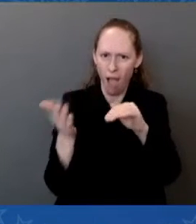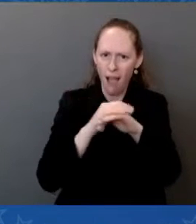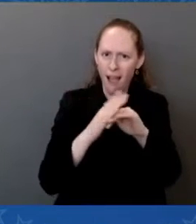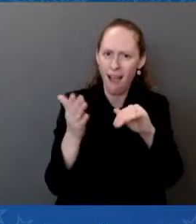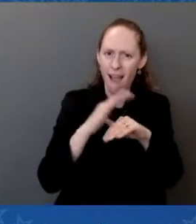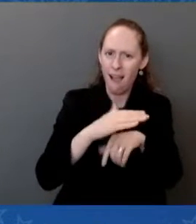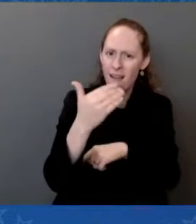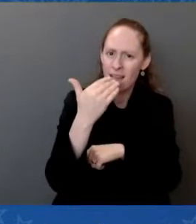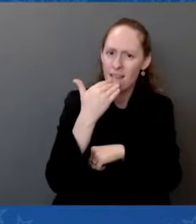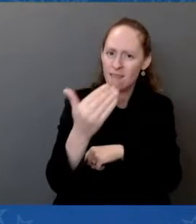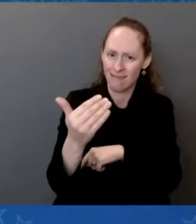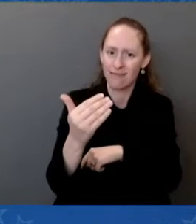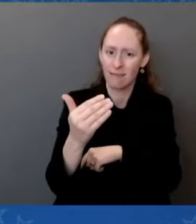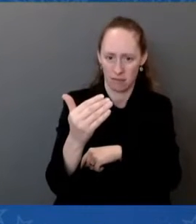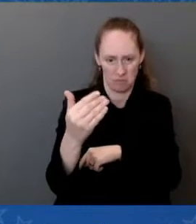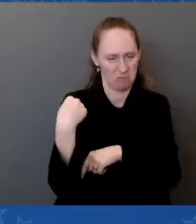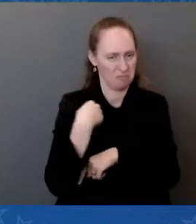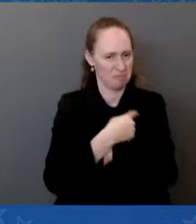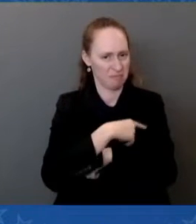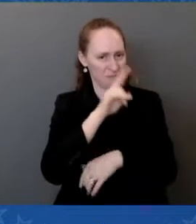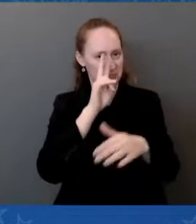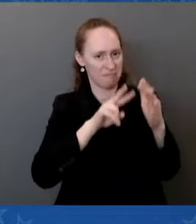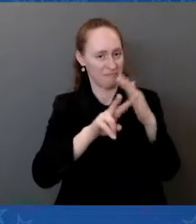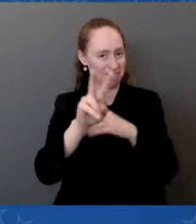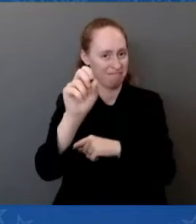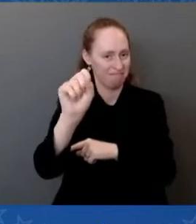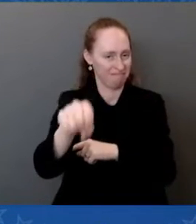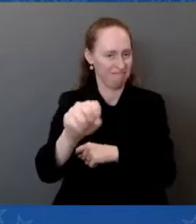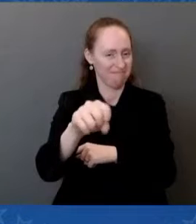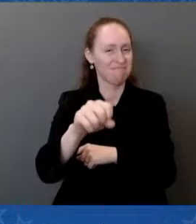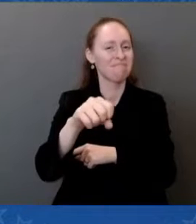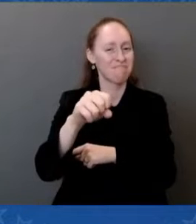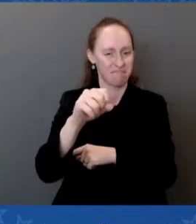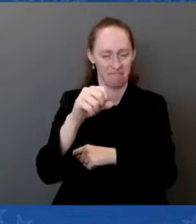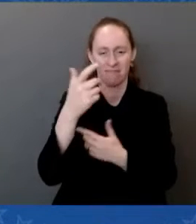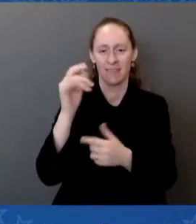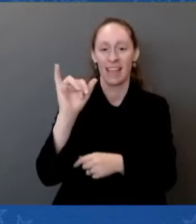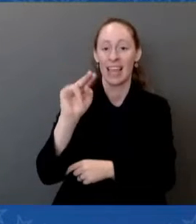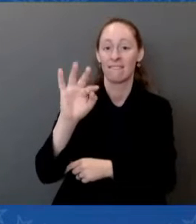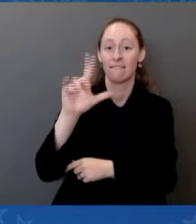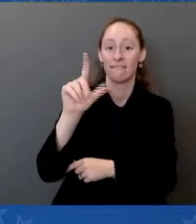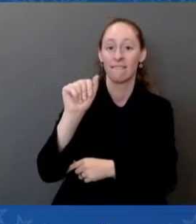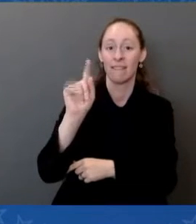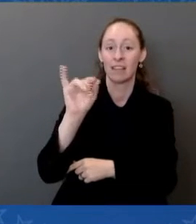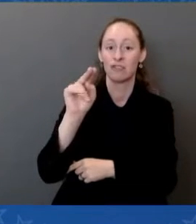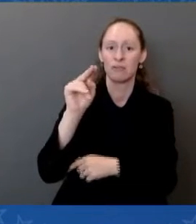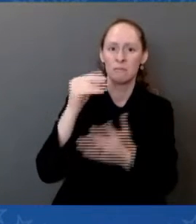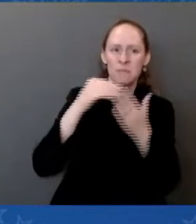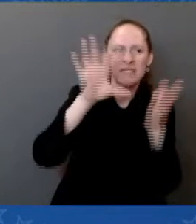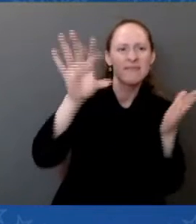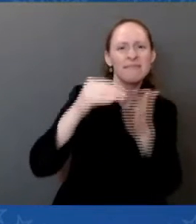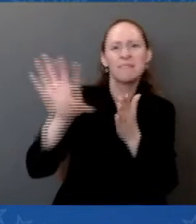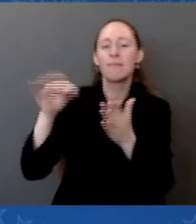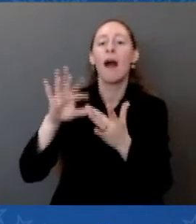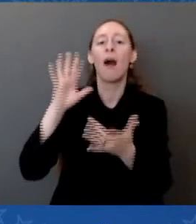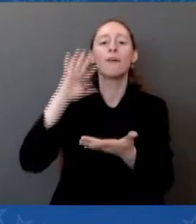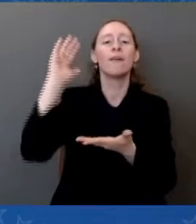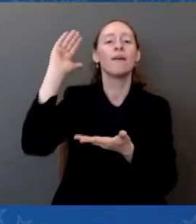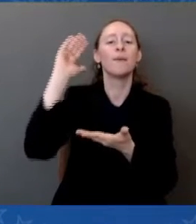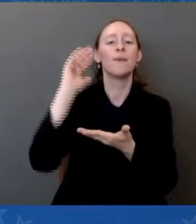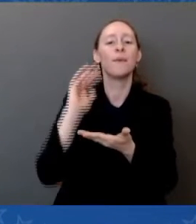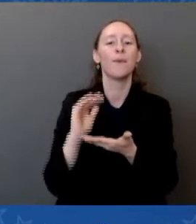that with the fact that gas prices have now fallen 80 straight days, the fastest decline in over a decade.